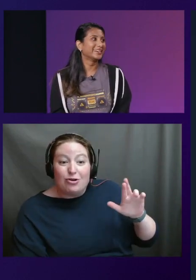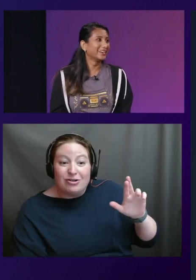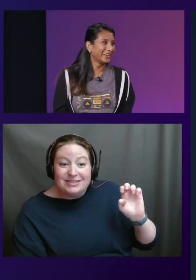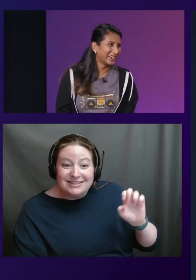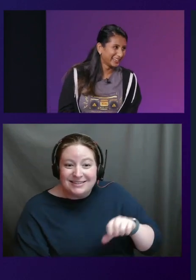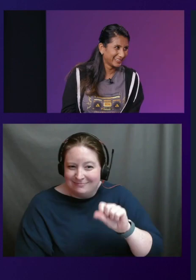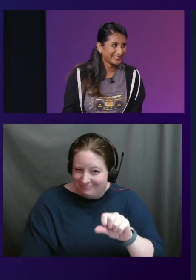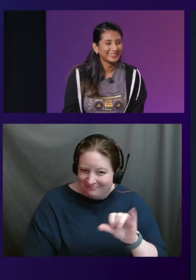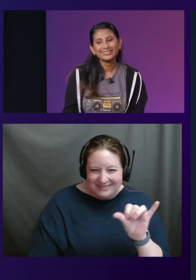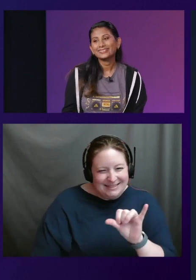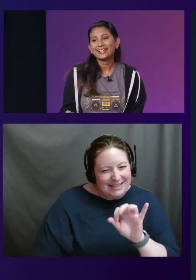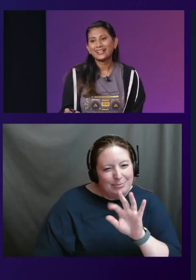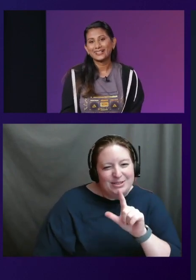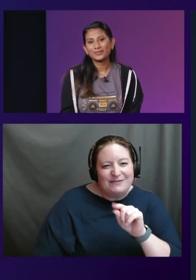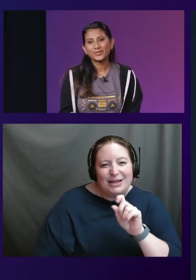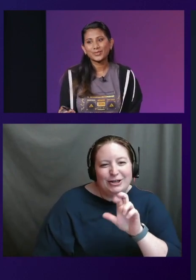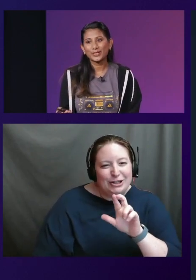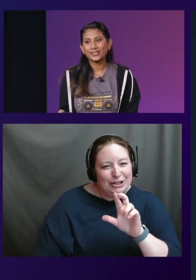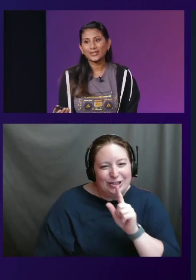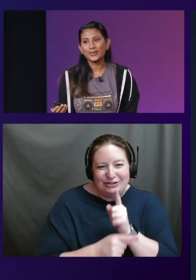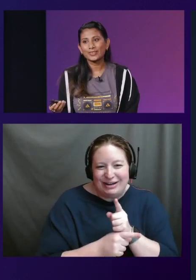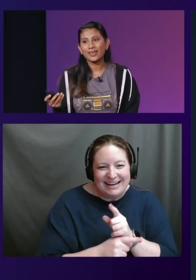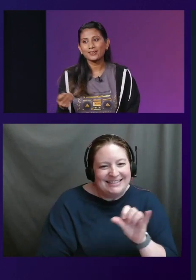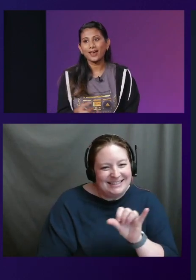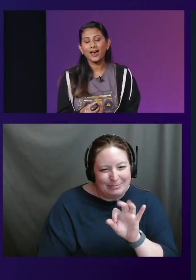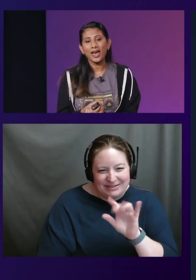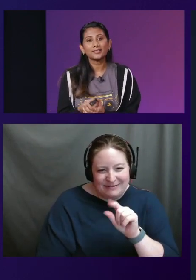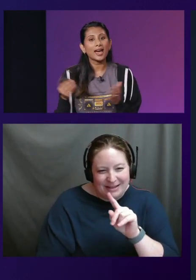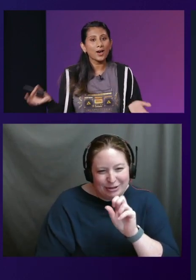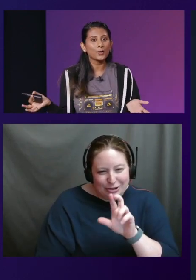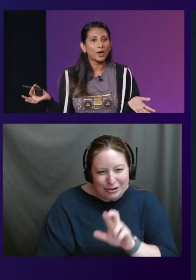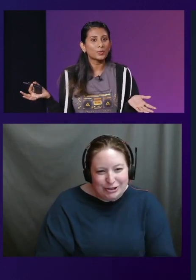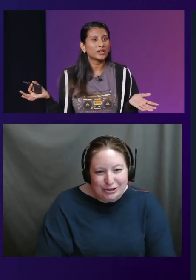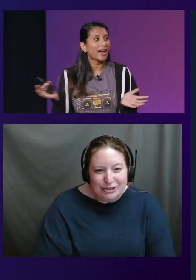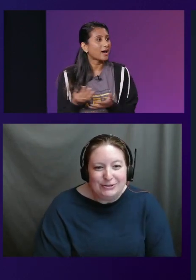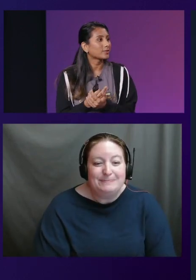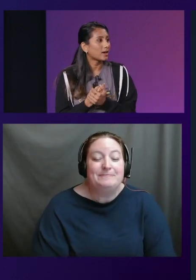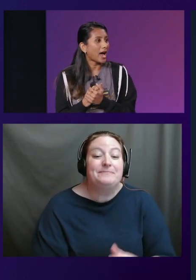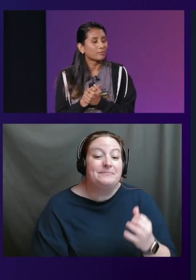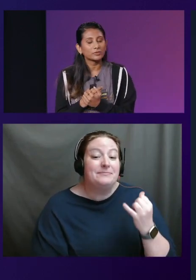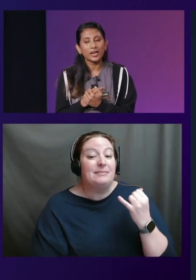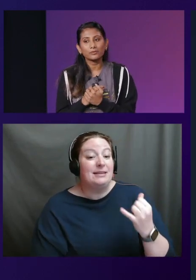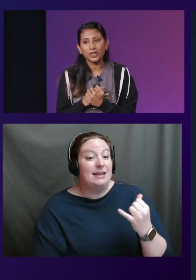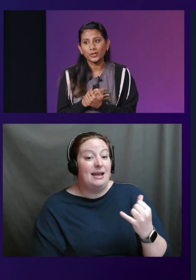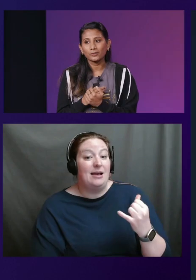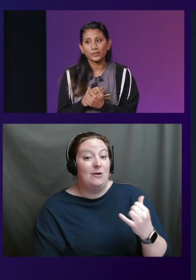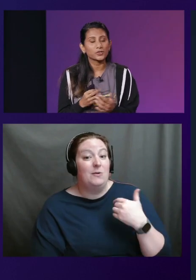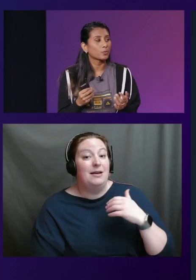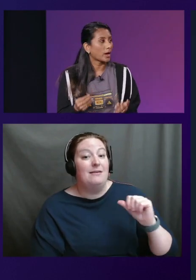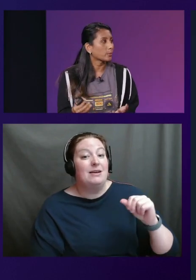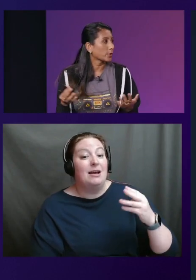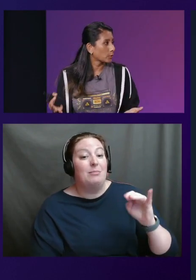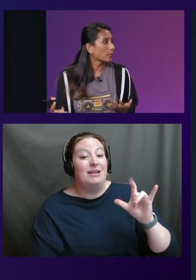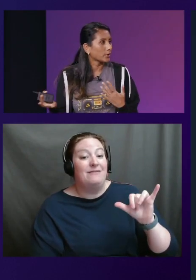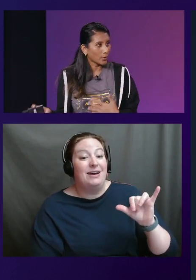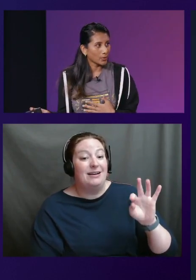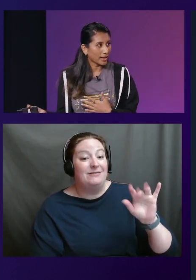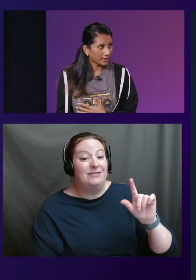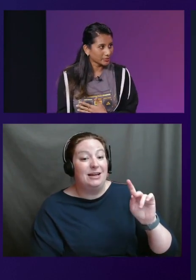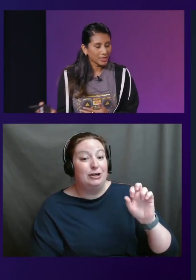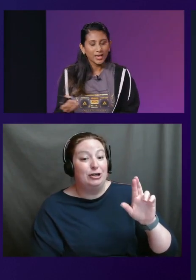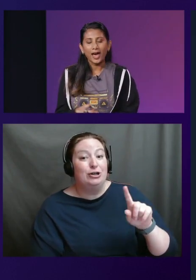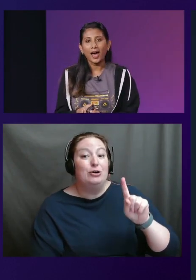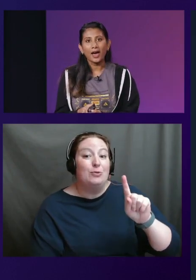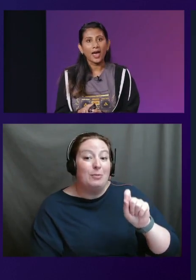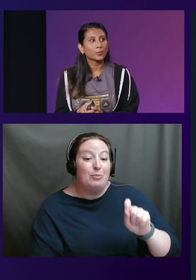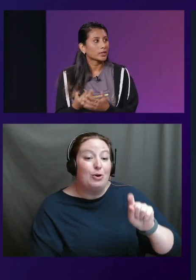right? Yeah. Sweet. So then, and now we have Amplify Flutter version 1.0.0